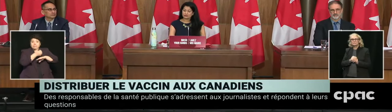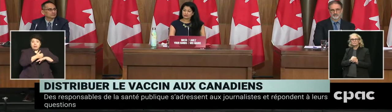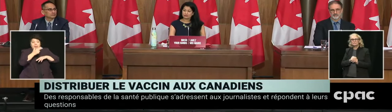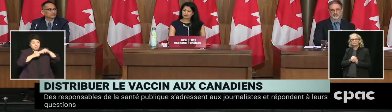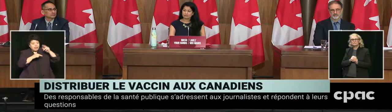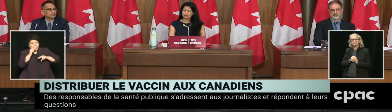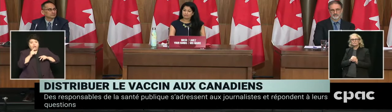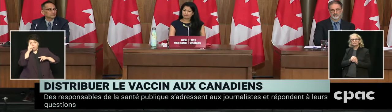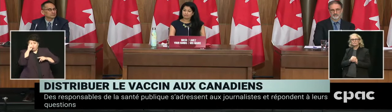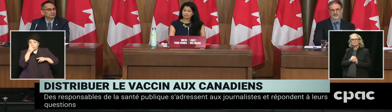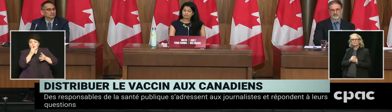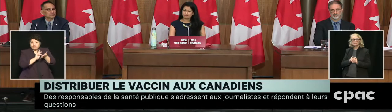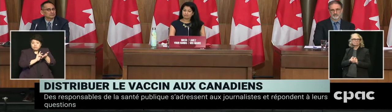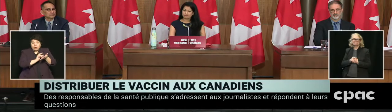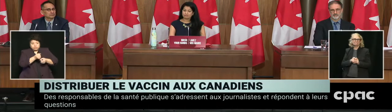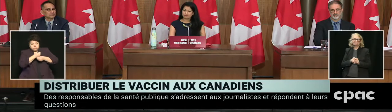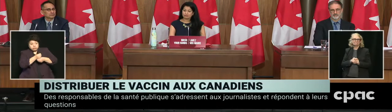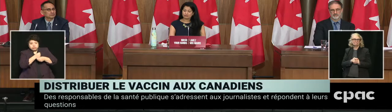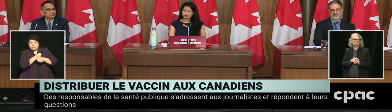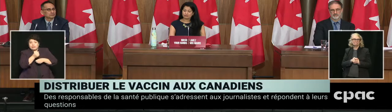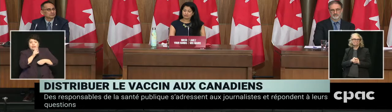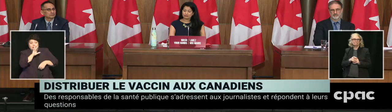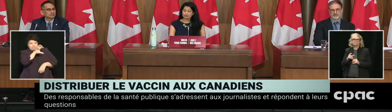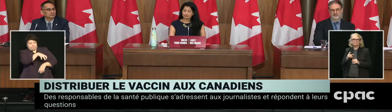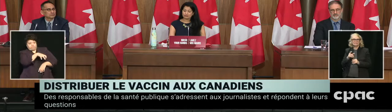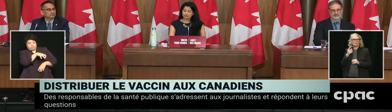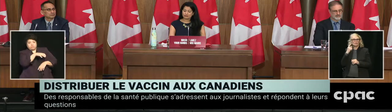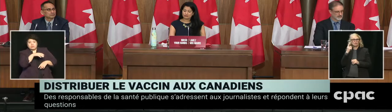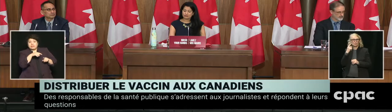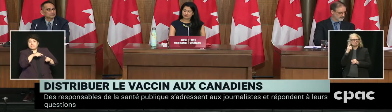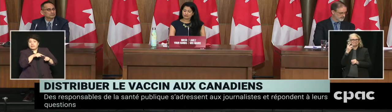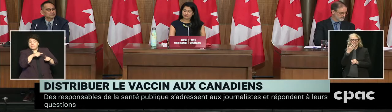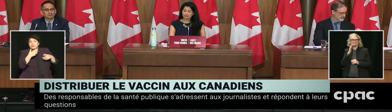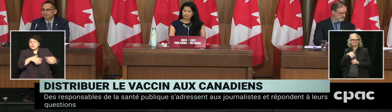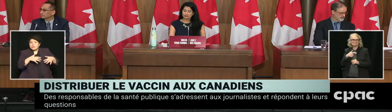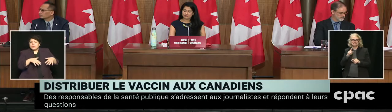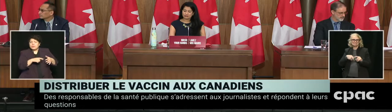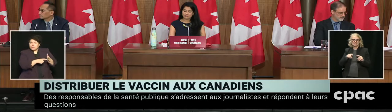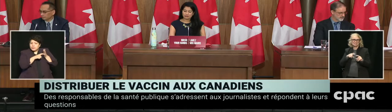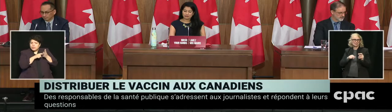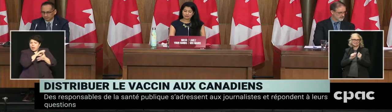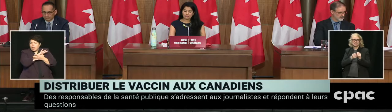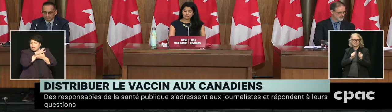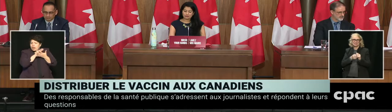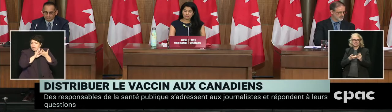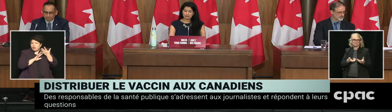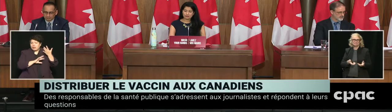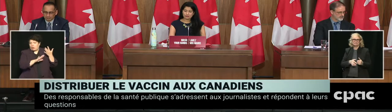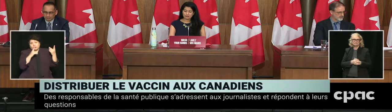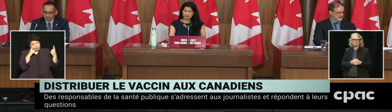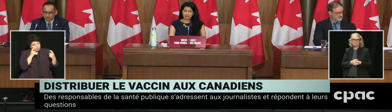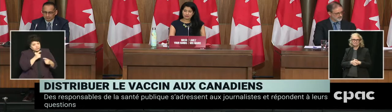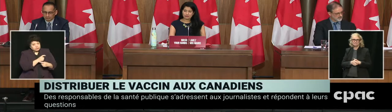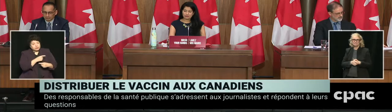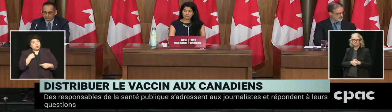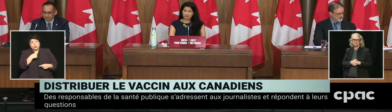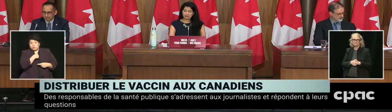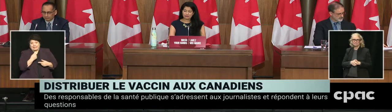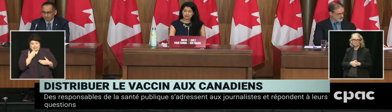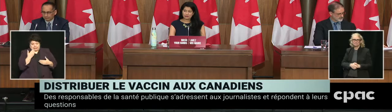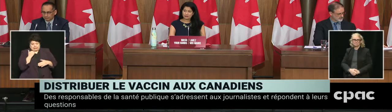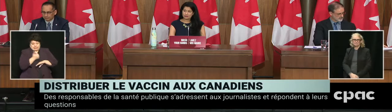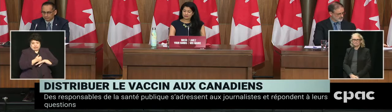and we are working at incredible speeds, unprecedented in the face of